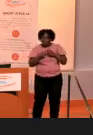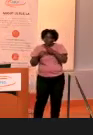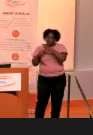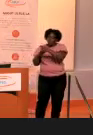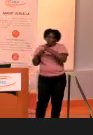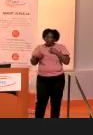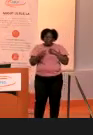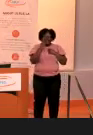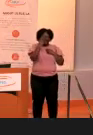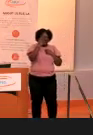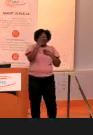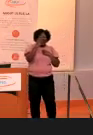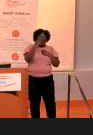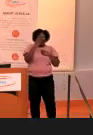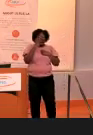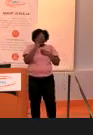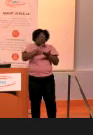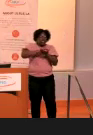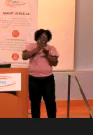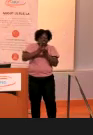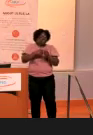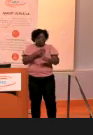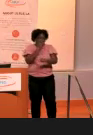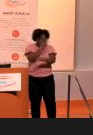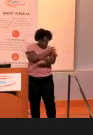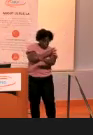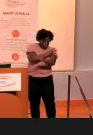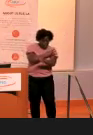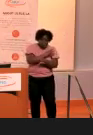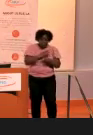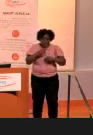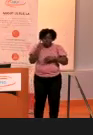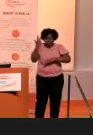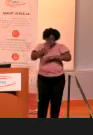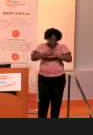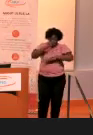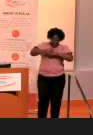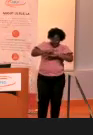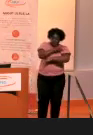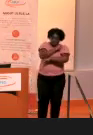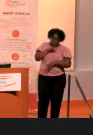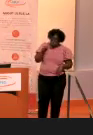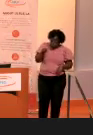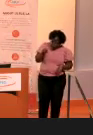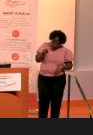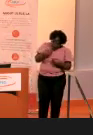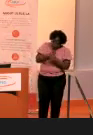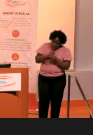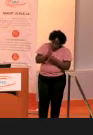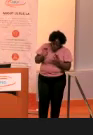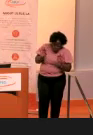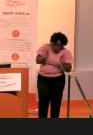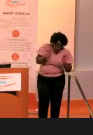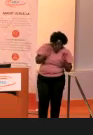cells, and they're hospitalized for 3 days just to make sure everything is done well and look for any safety factors that